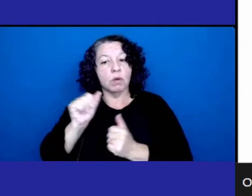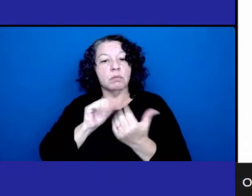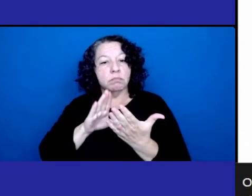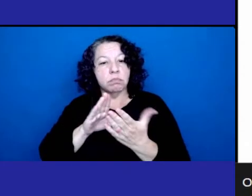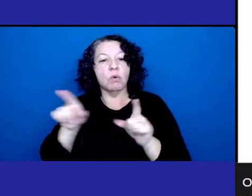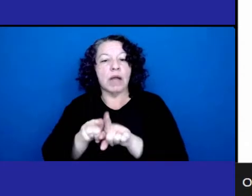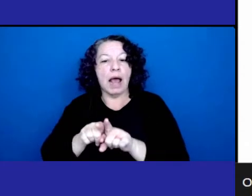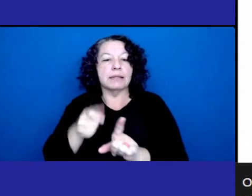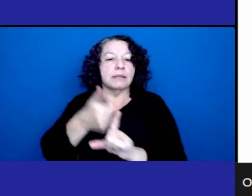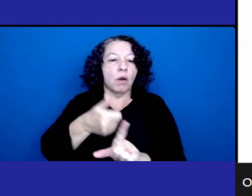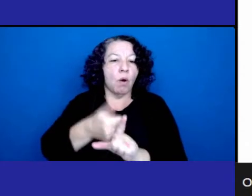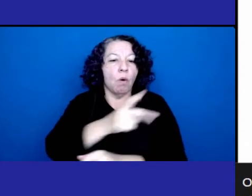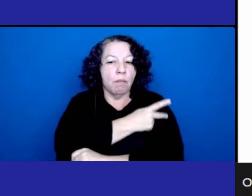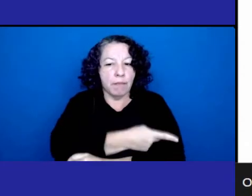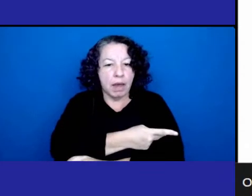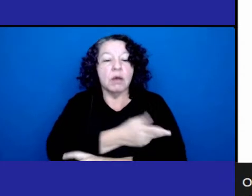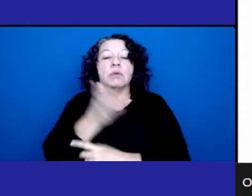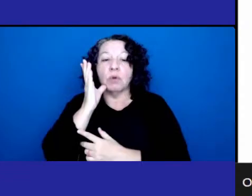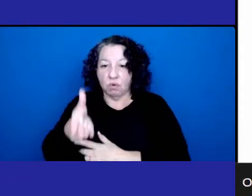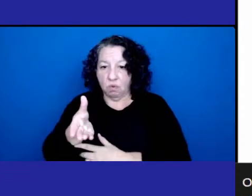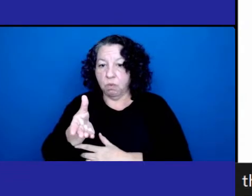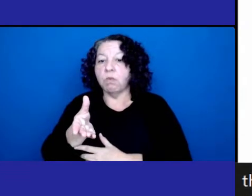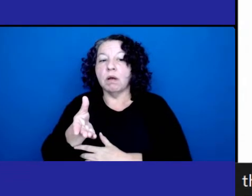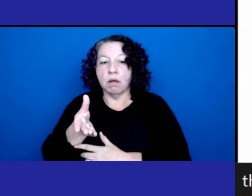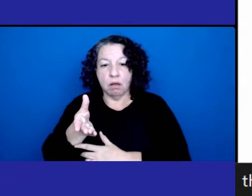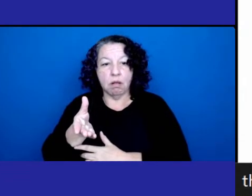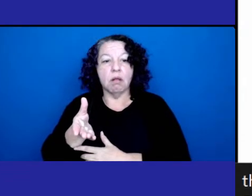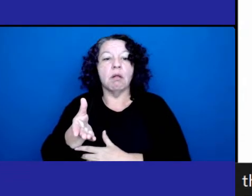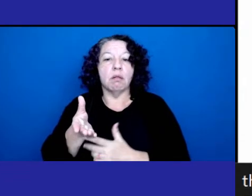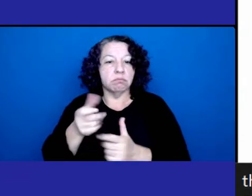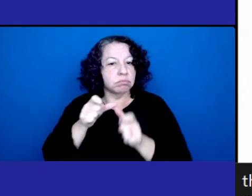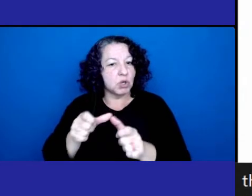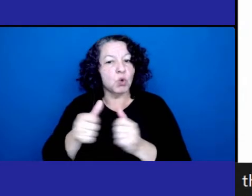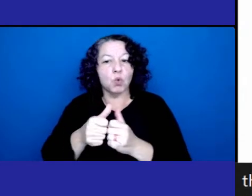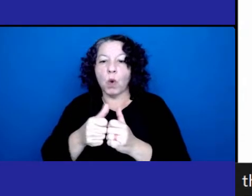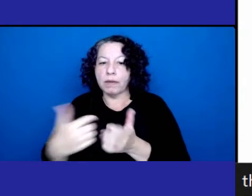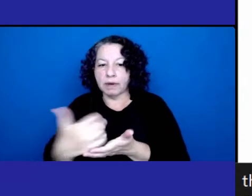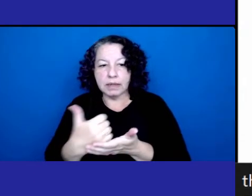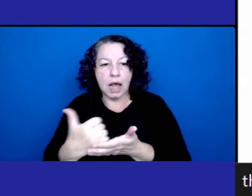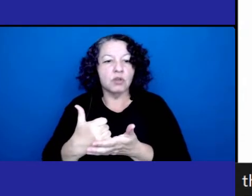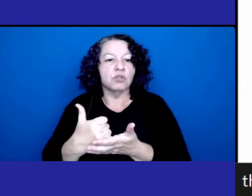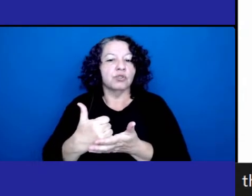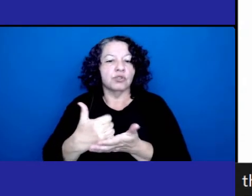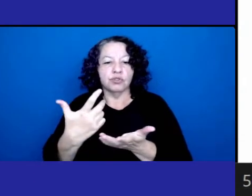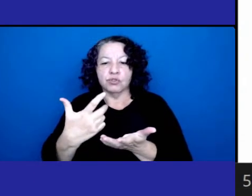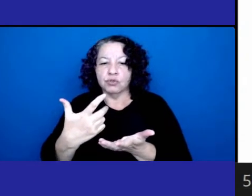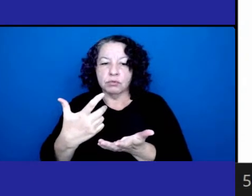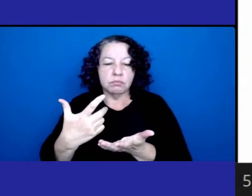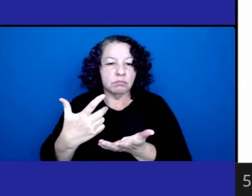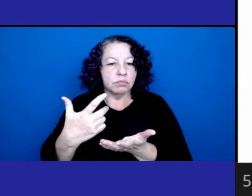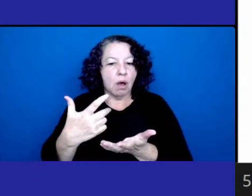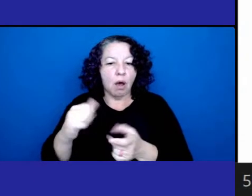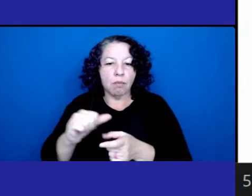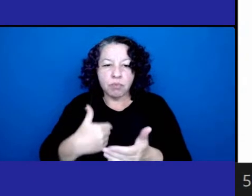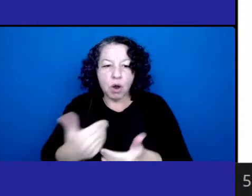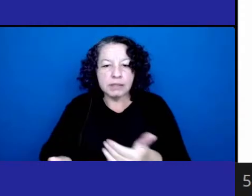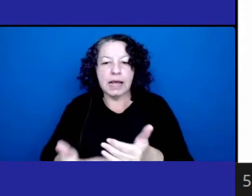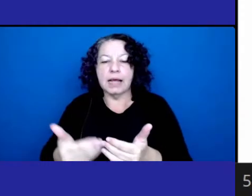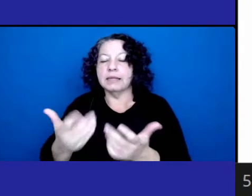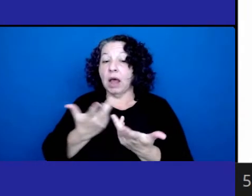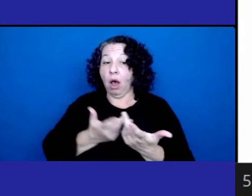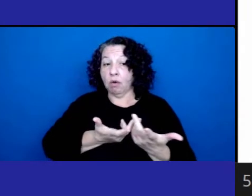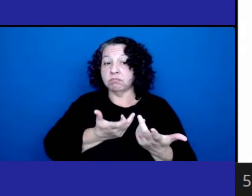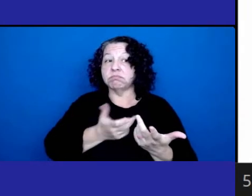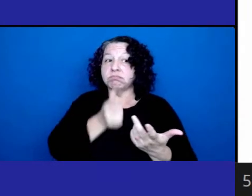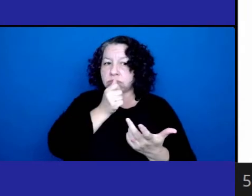patient, will go into collections with them. In private conversations with the vendor, they look at this on a case-by-case basis,